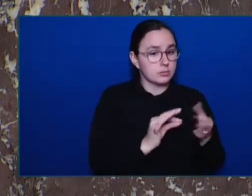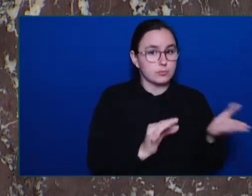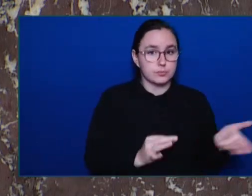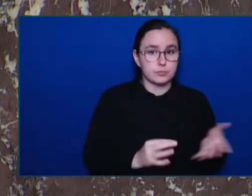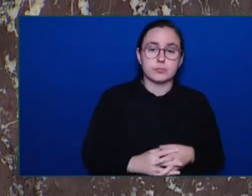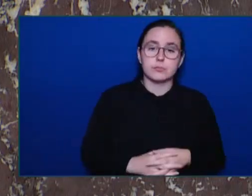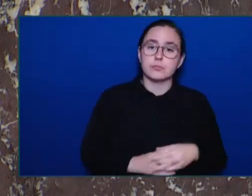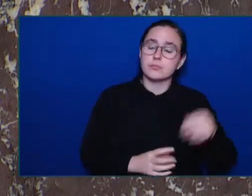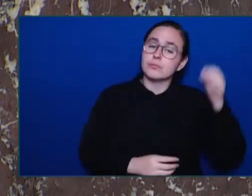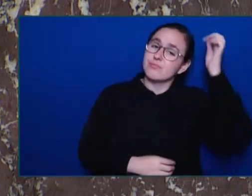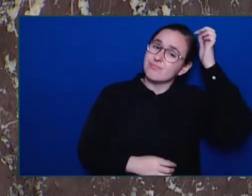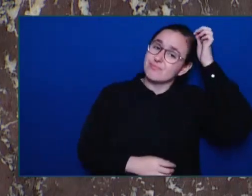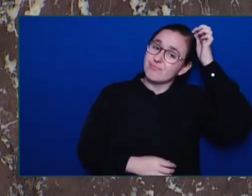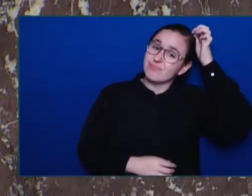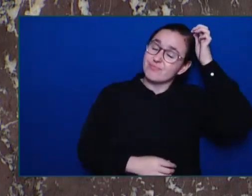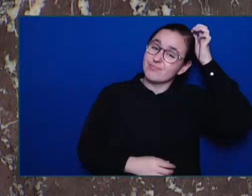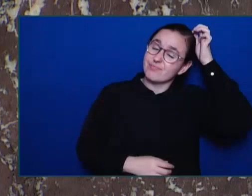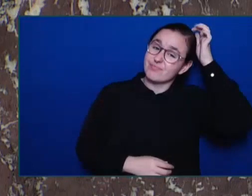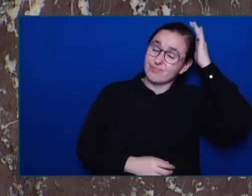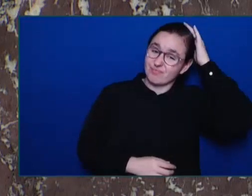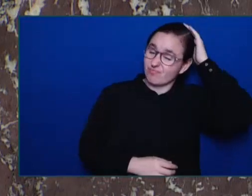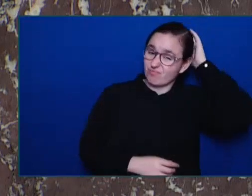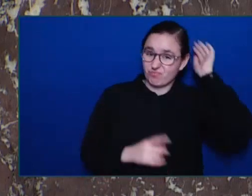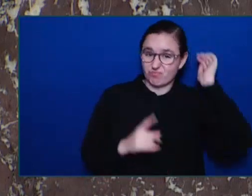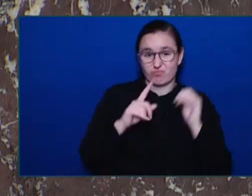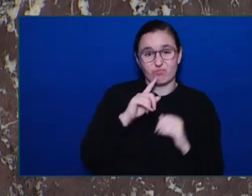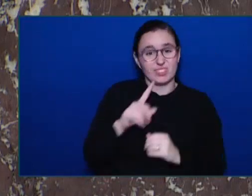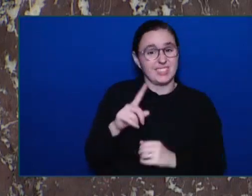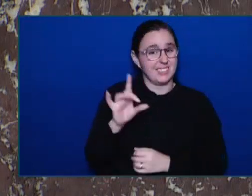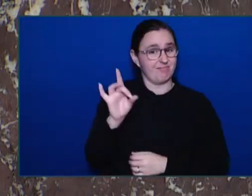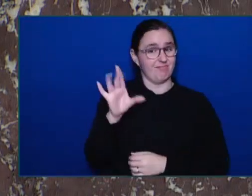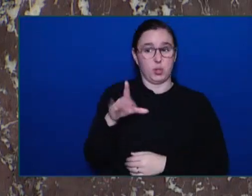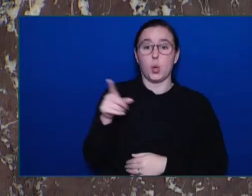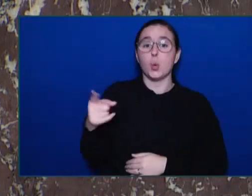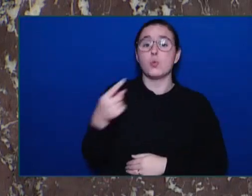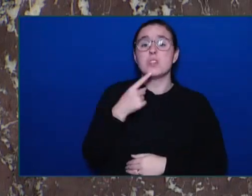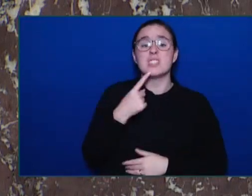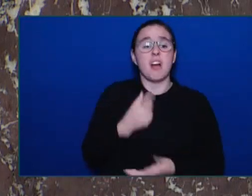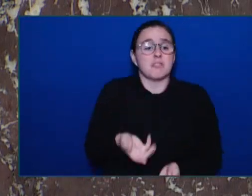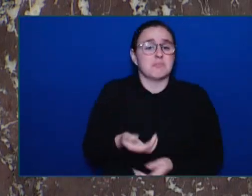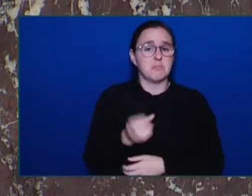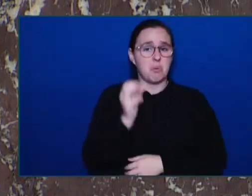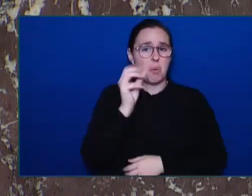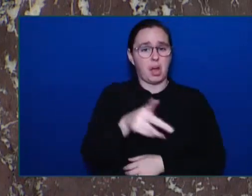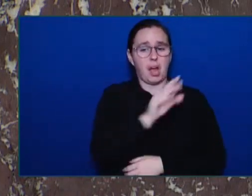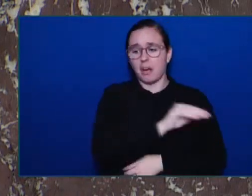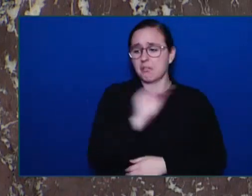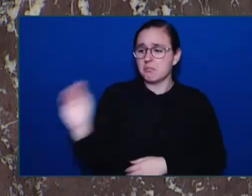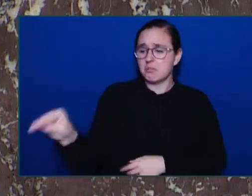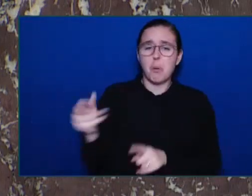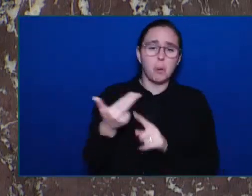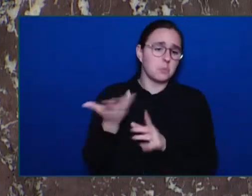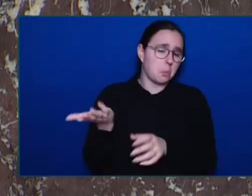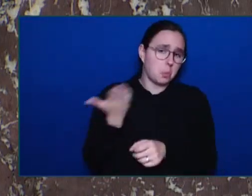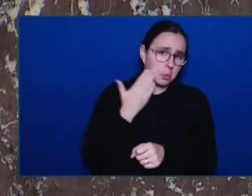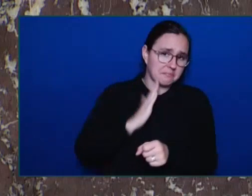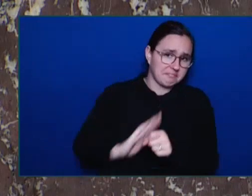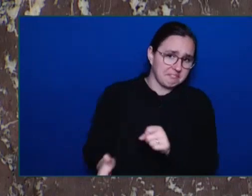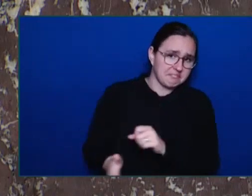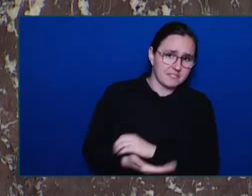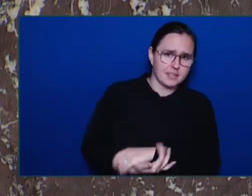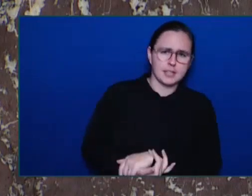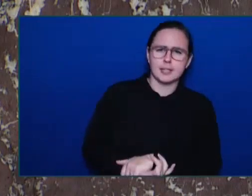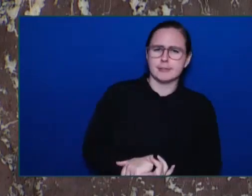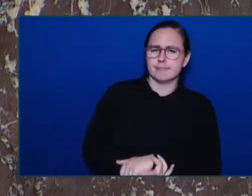in hotels. And you know, just to make this point, I'm going to read the Premier's quote that he gave today again and actually expand it with the detail